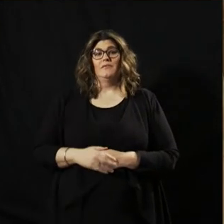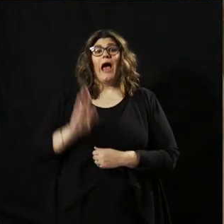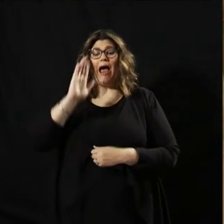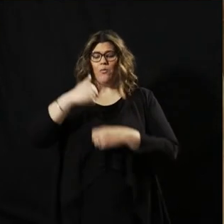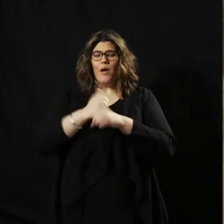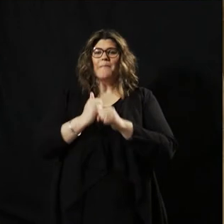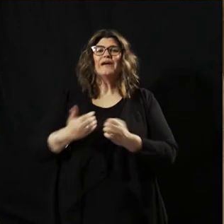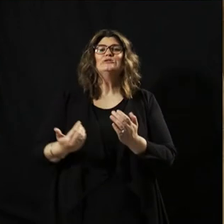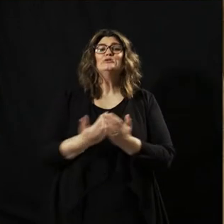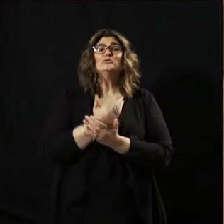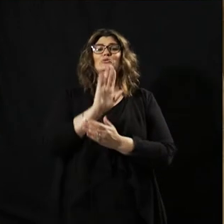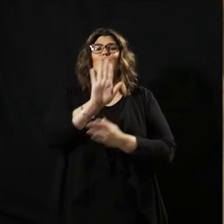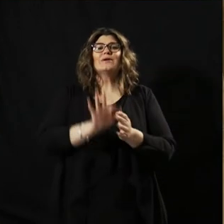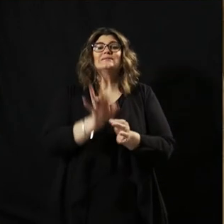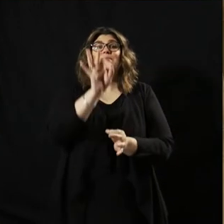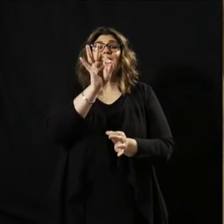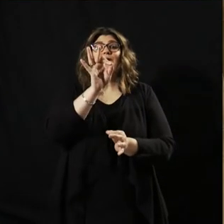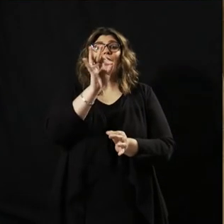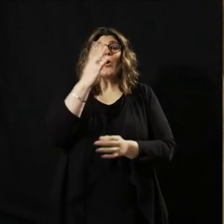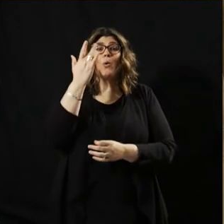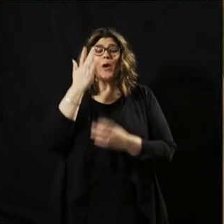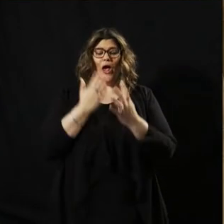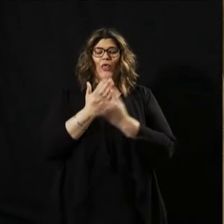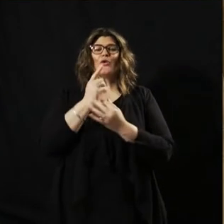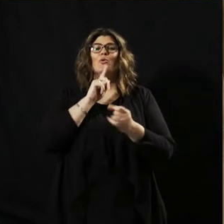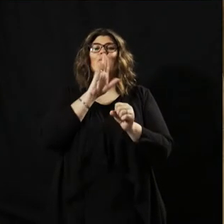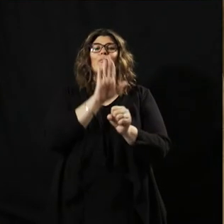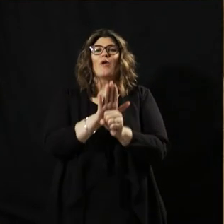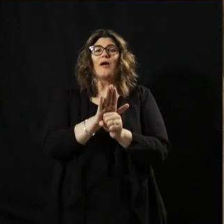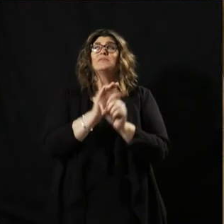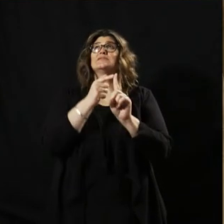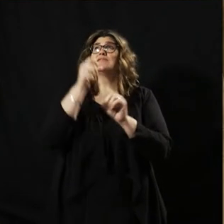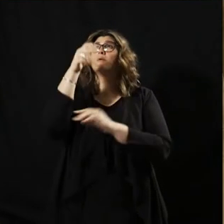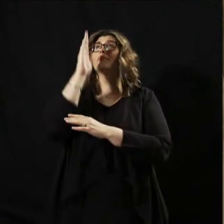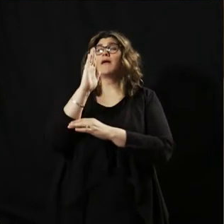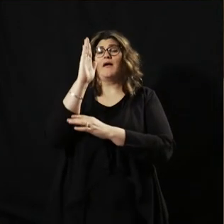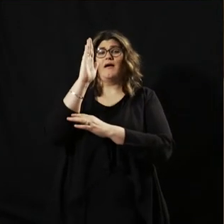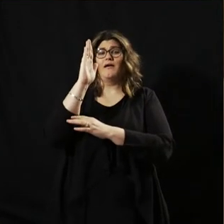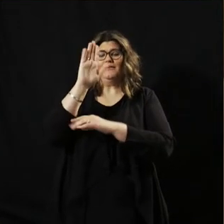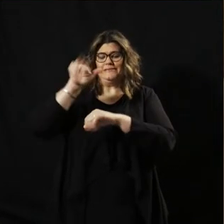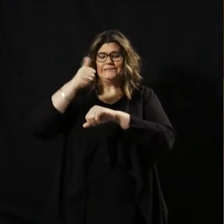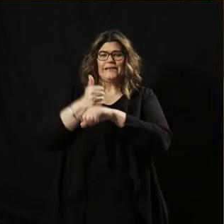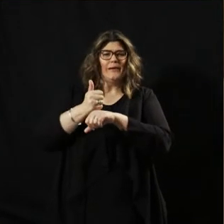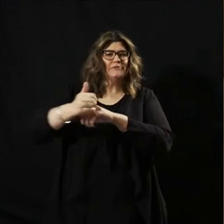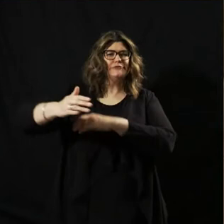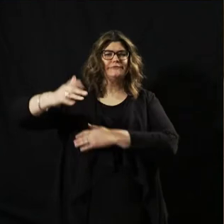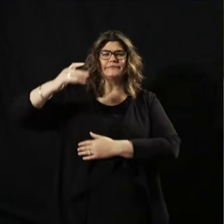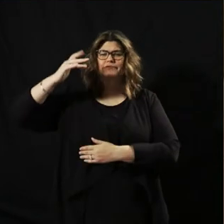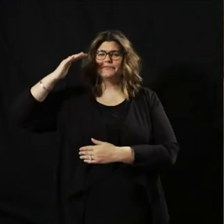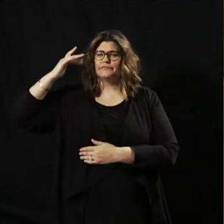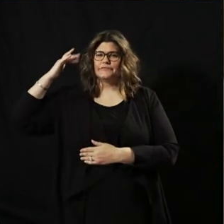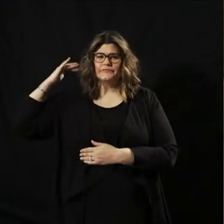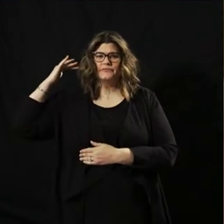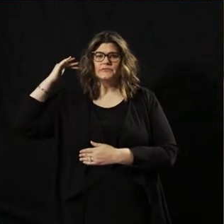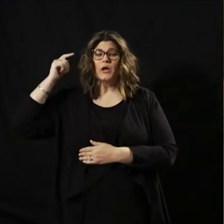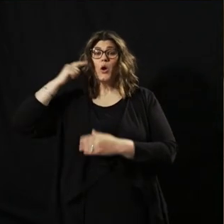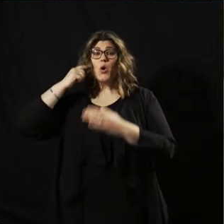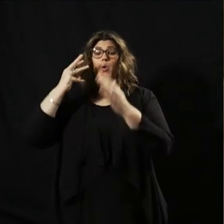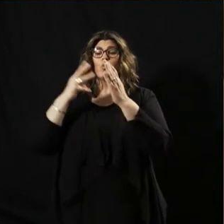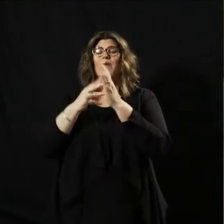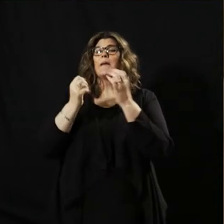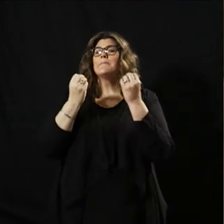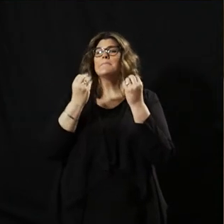the everlasting covenant, the benefits assured to David, as I made him a witness to the